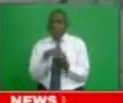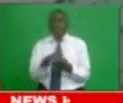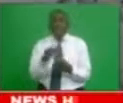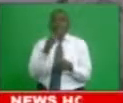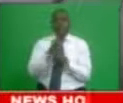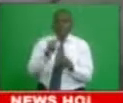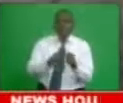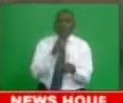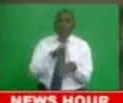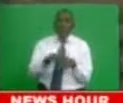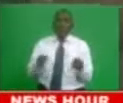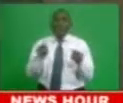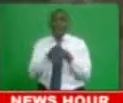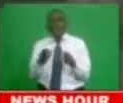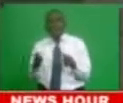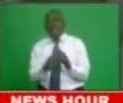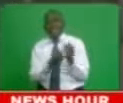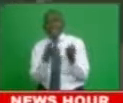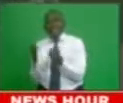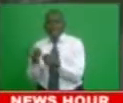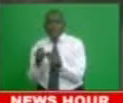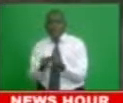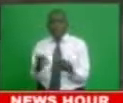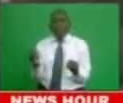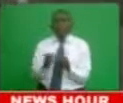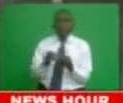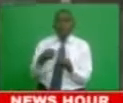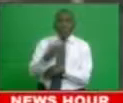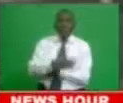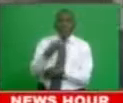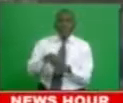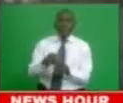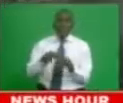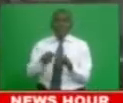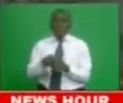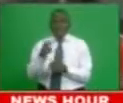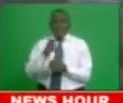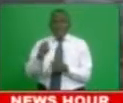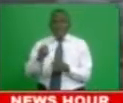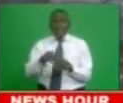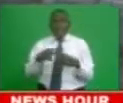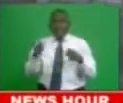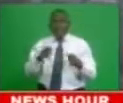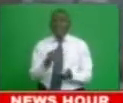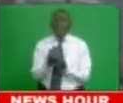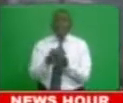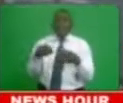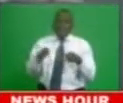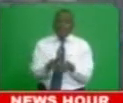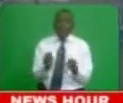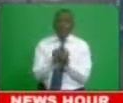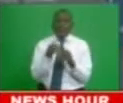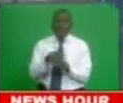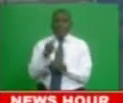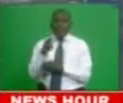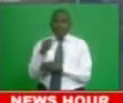regime, lack of value-added exports, and multiple trade barriers in the region. The e-platform will therefore help traders within